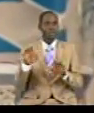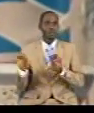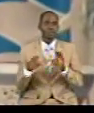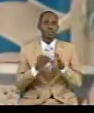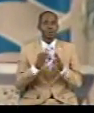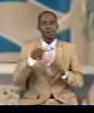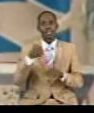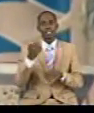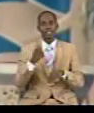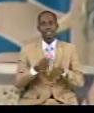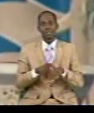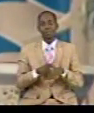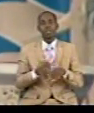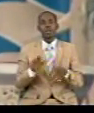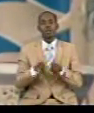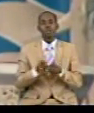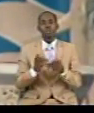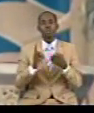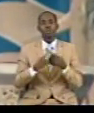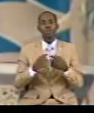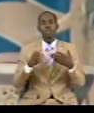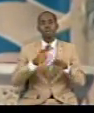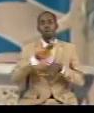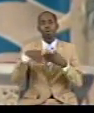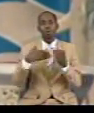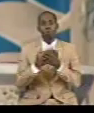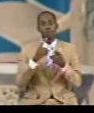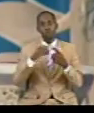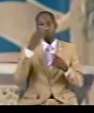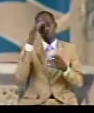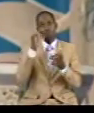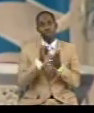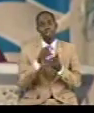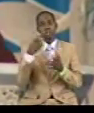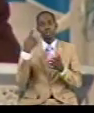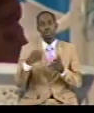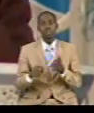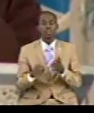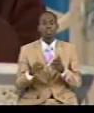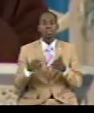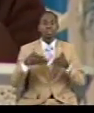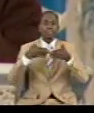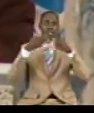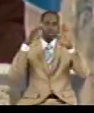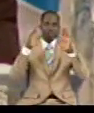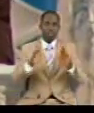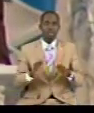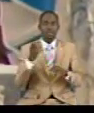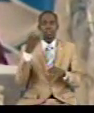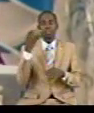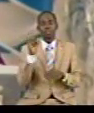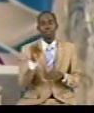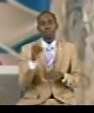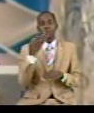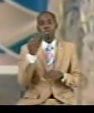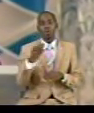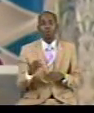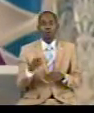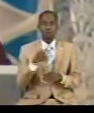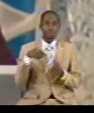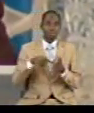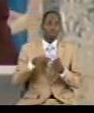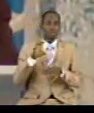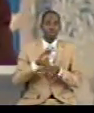know that the state overseers of the Deeper Christian Life Ministry in